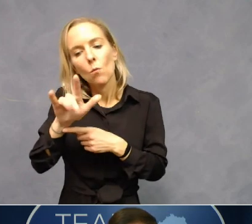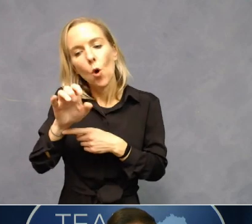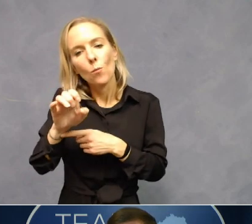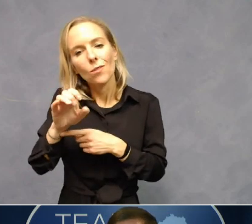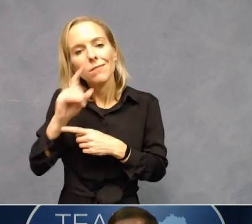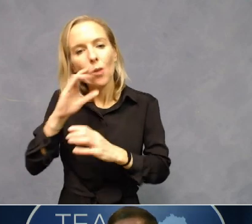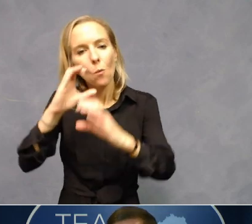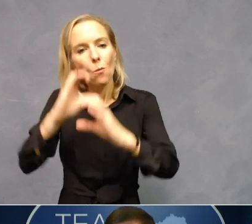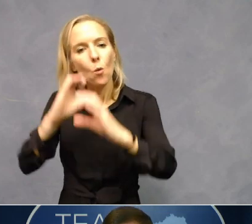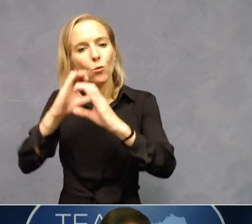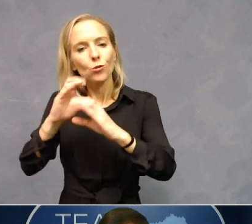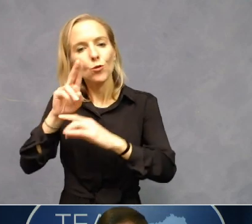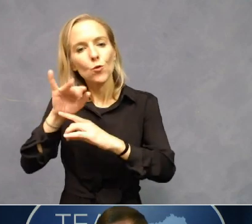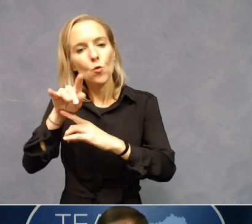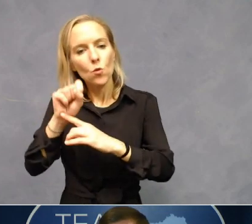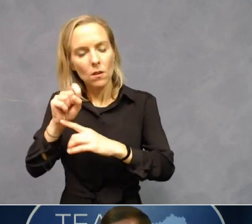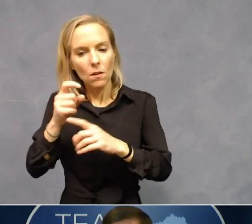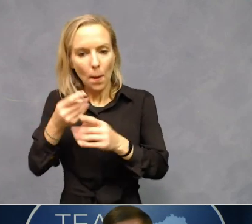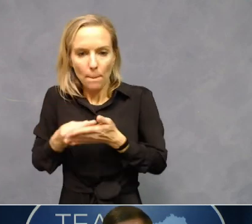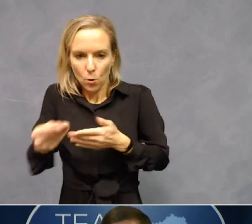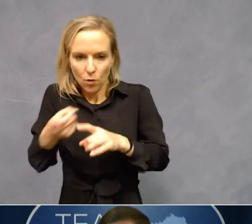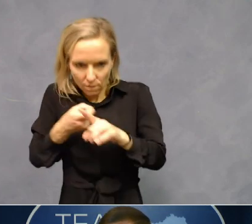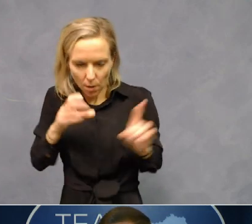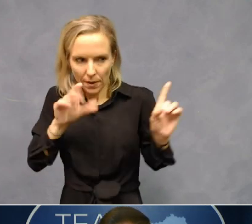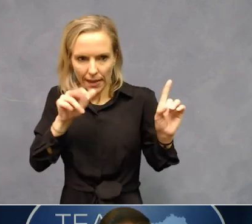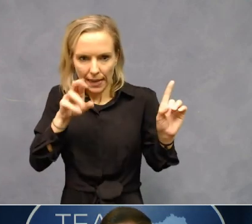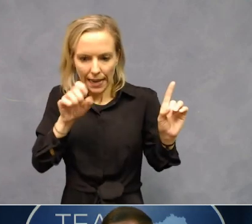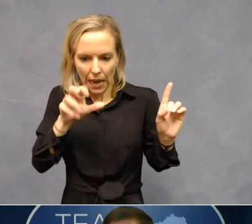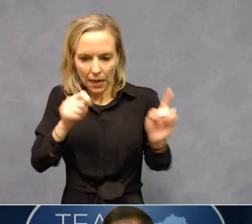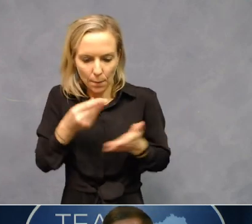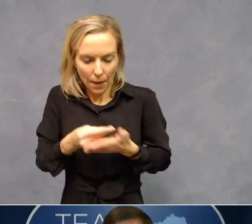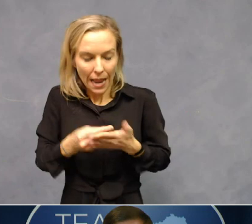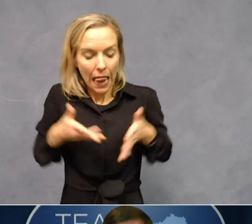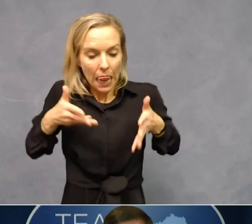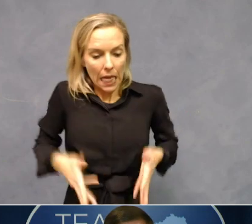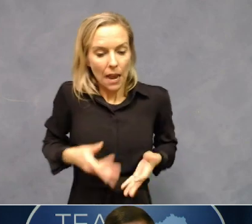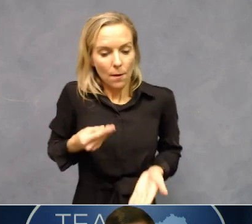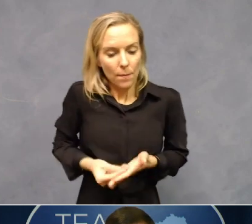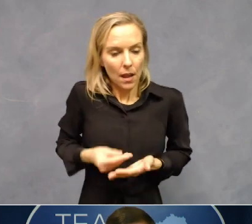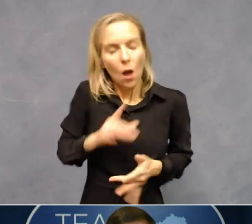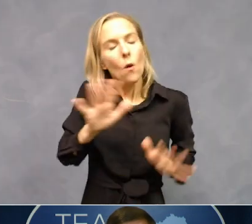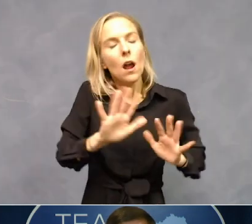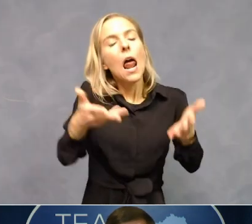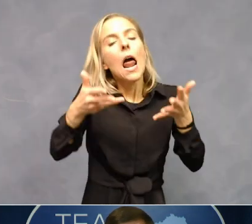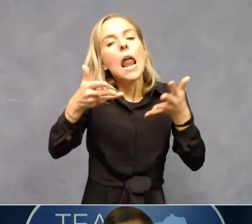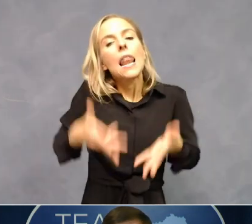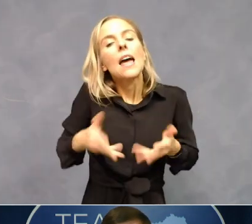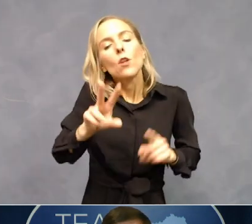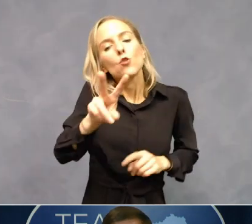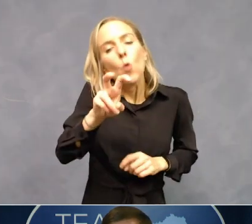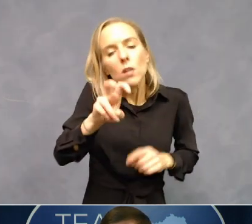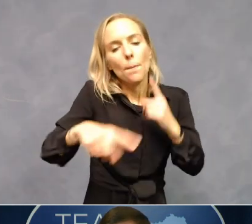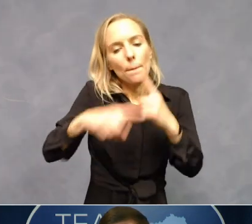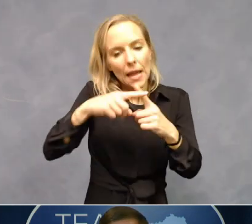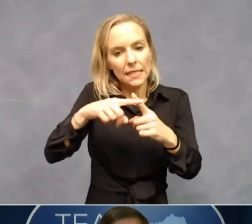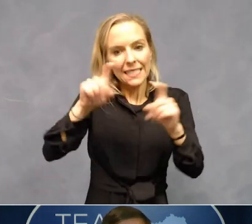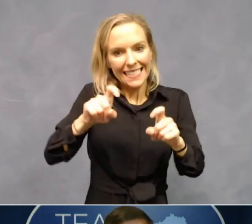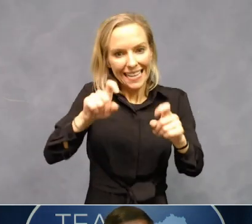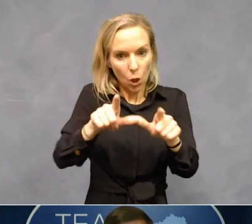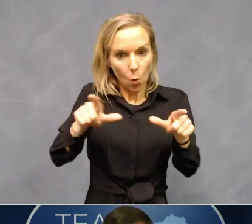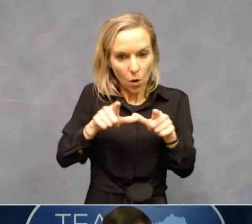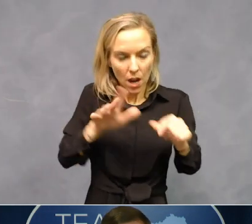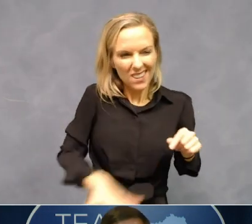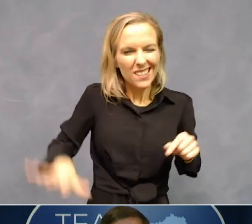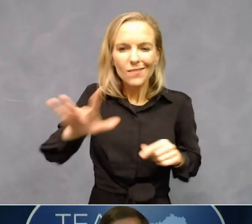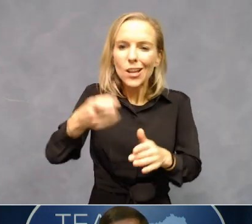money. Most of the remaining 200 plus testing locations around are charging insurance